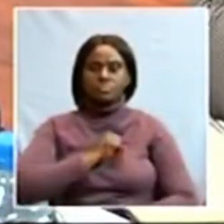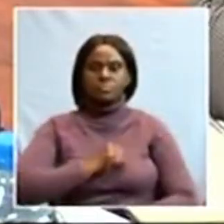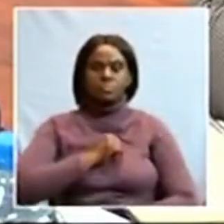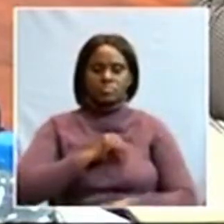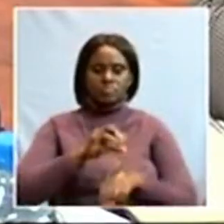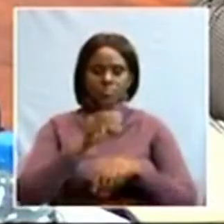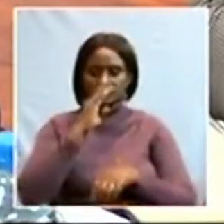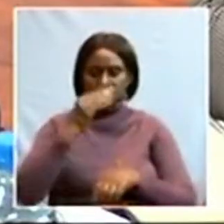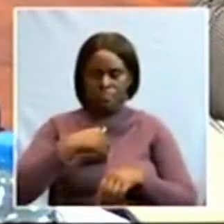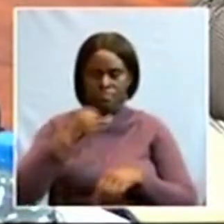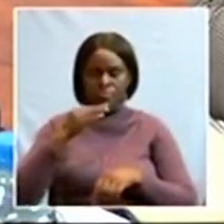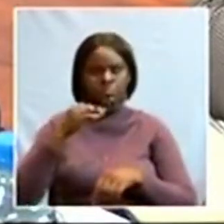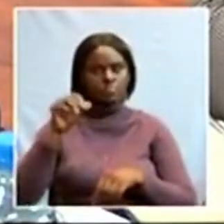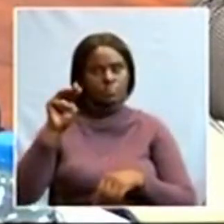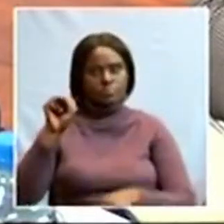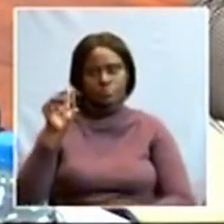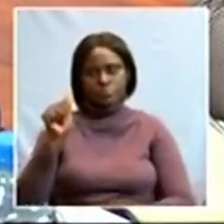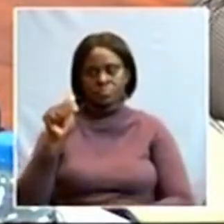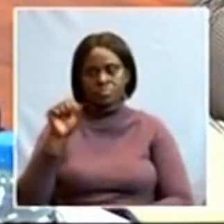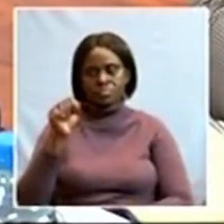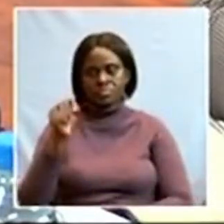of Masaiti Town Council that